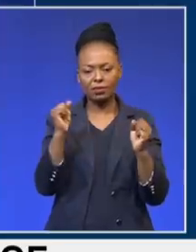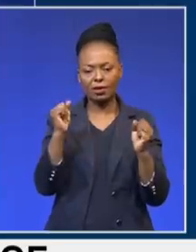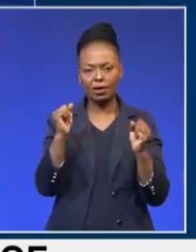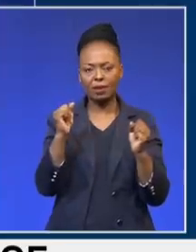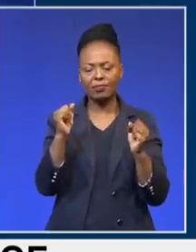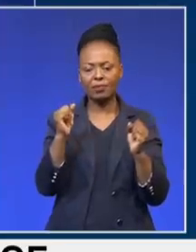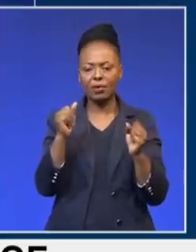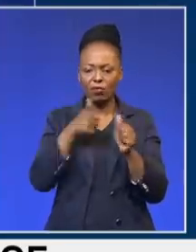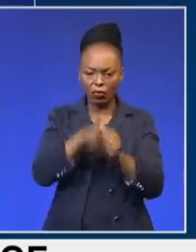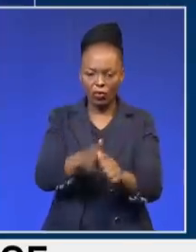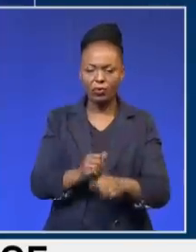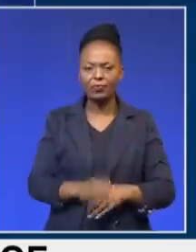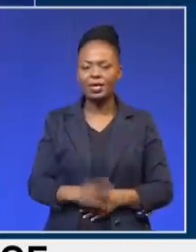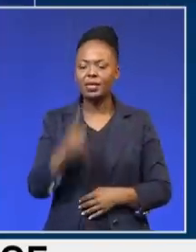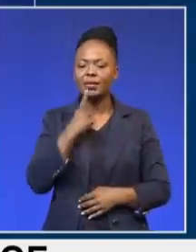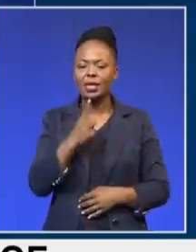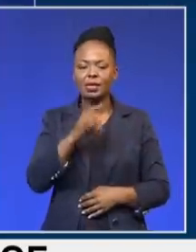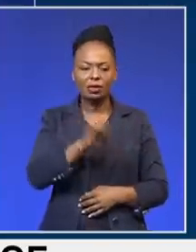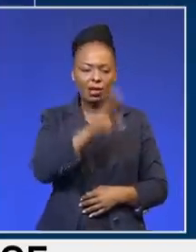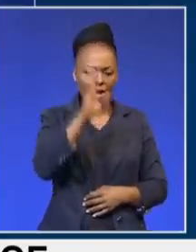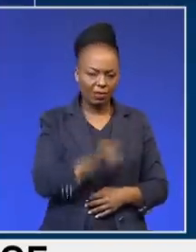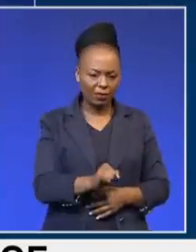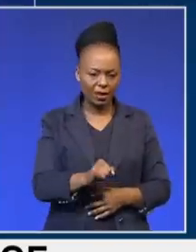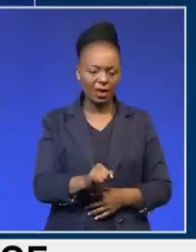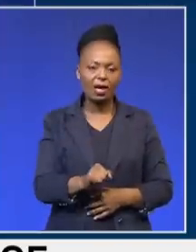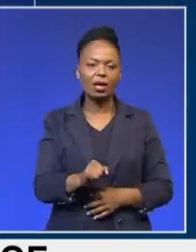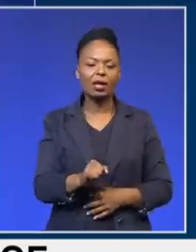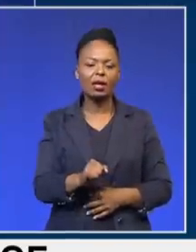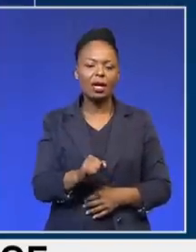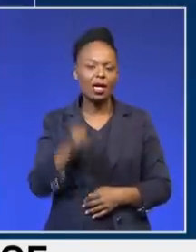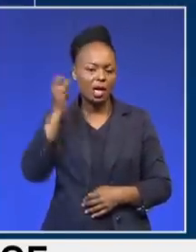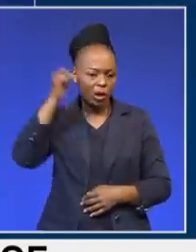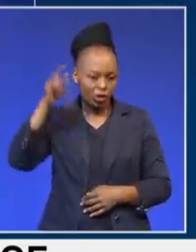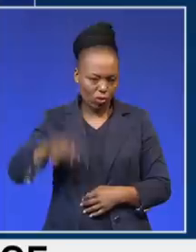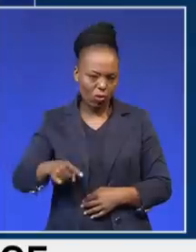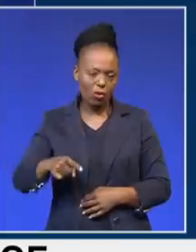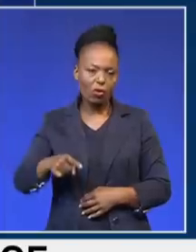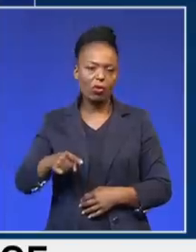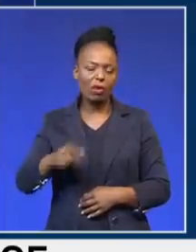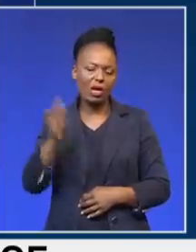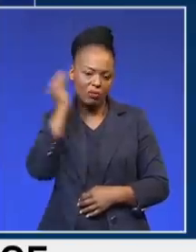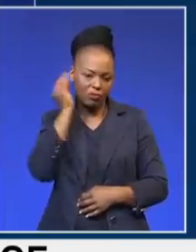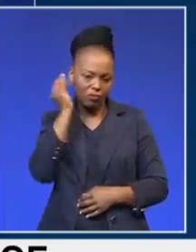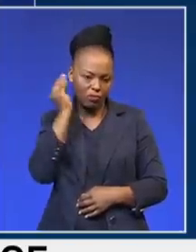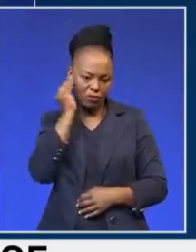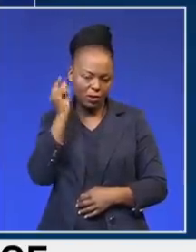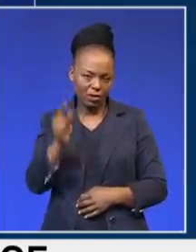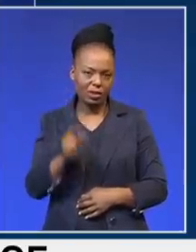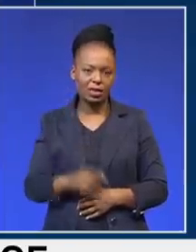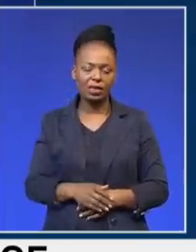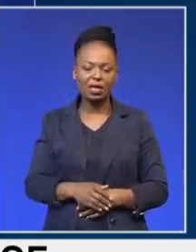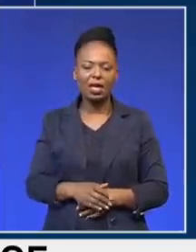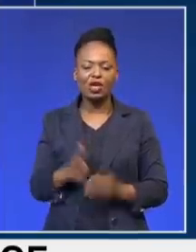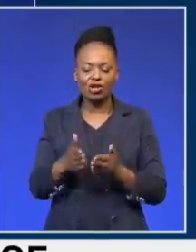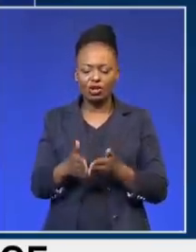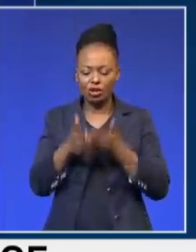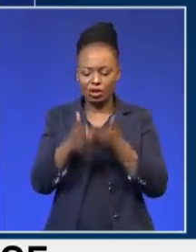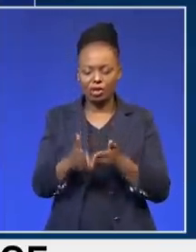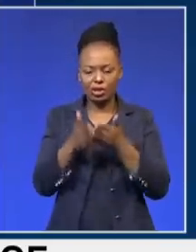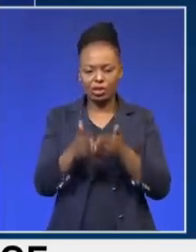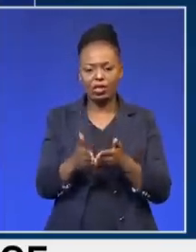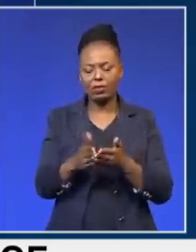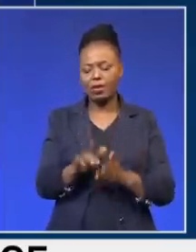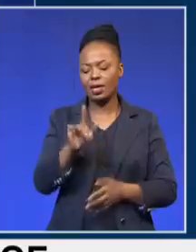South African government ignored intelligence from the U.S. about this ship, Lady R, right? So what